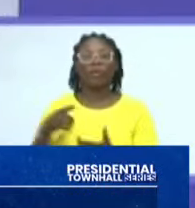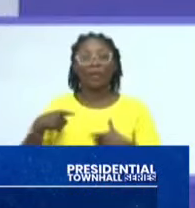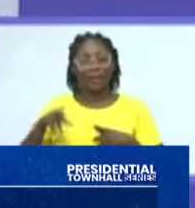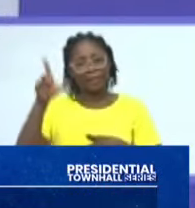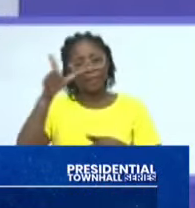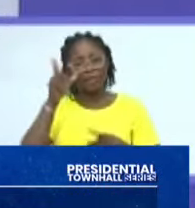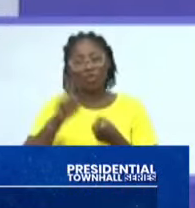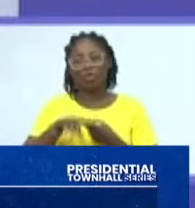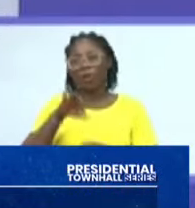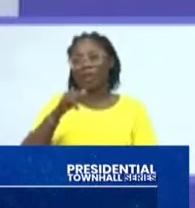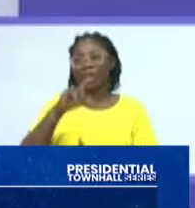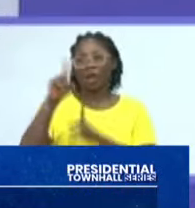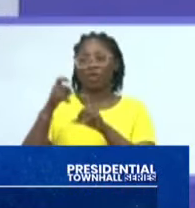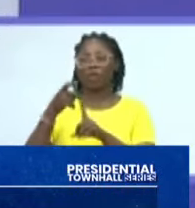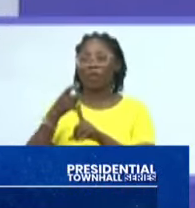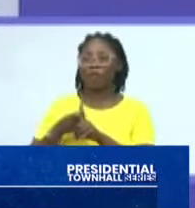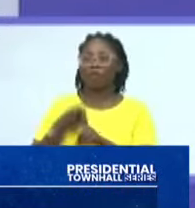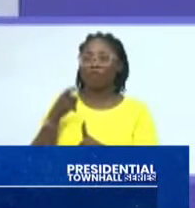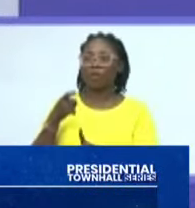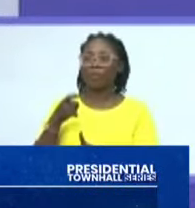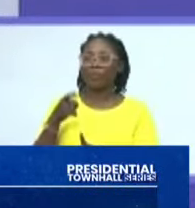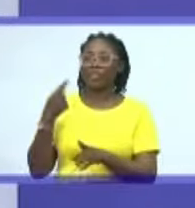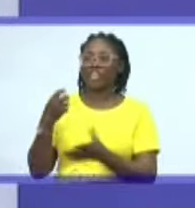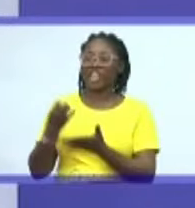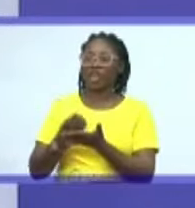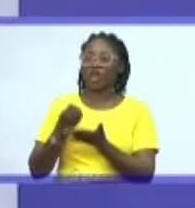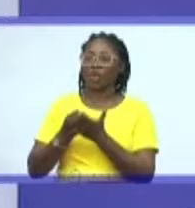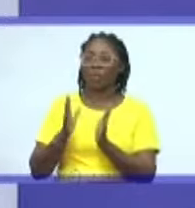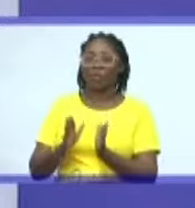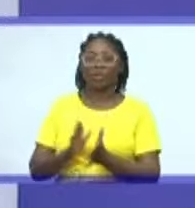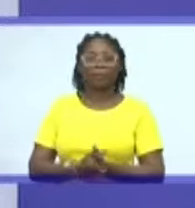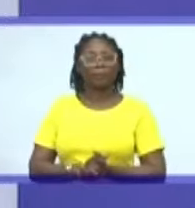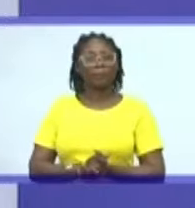on inflation from Dr. Alaje, the Economist.